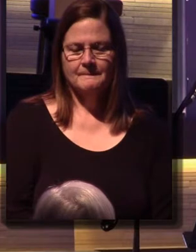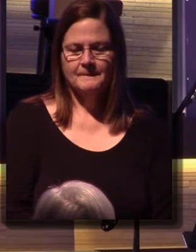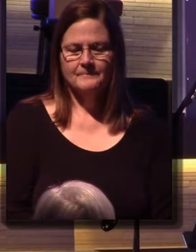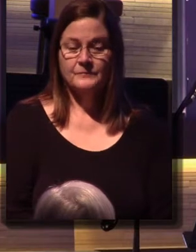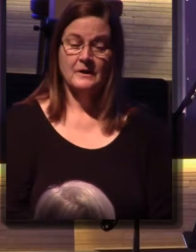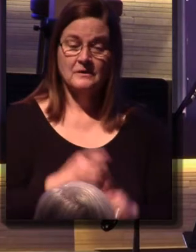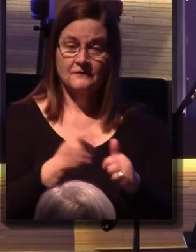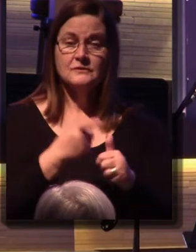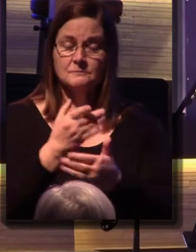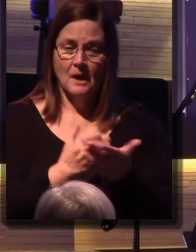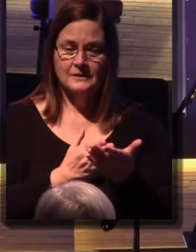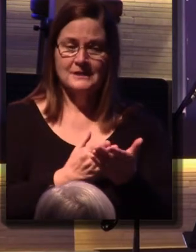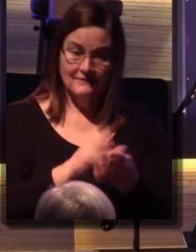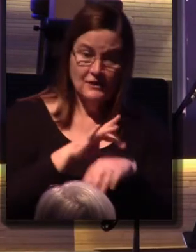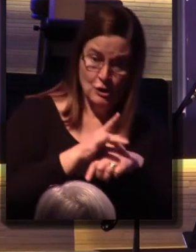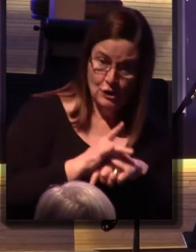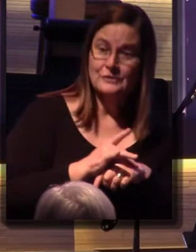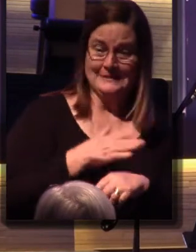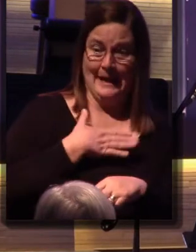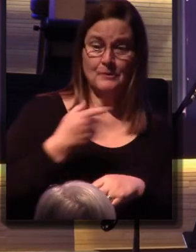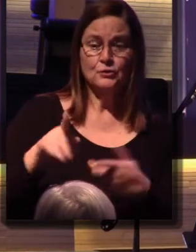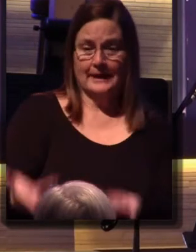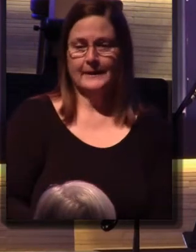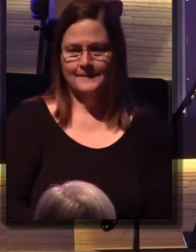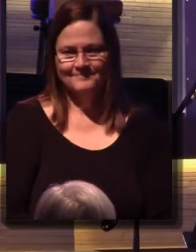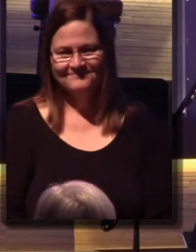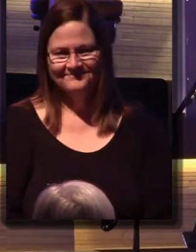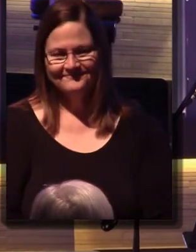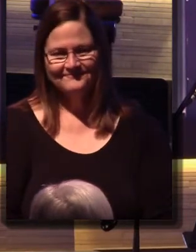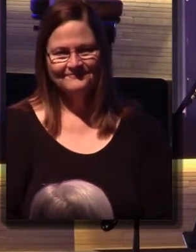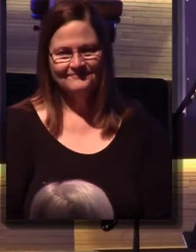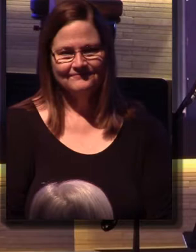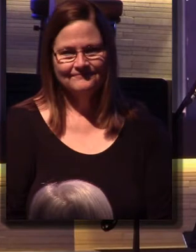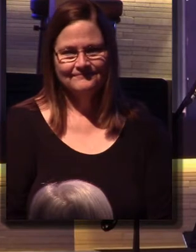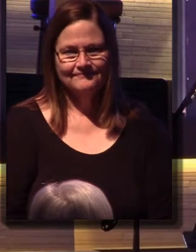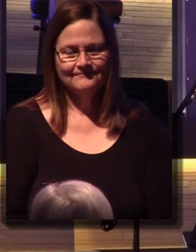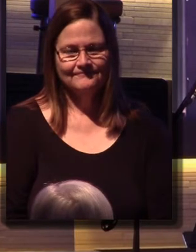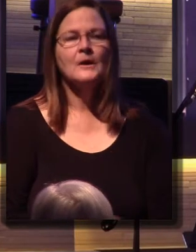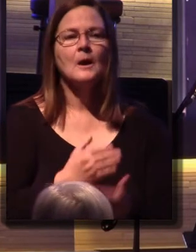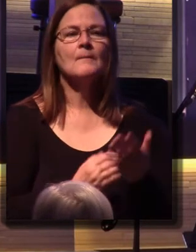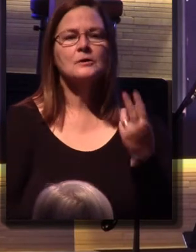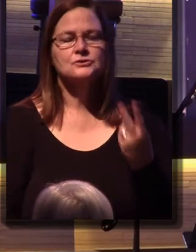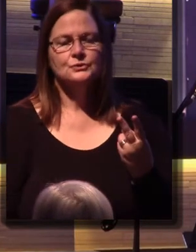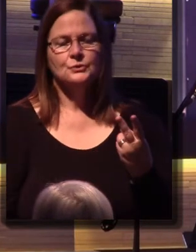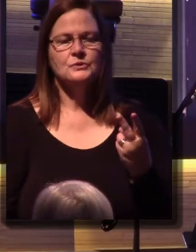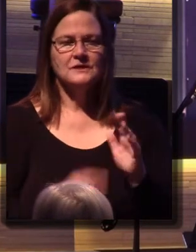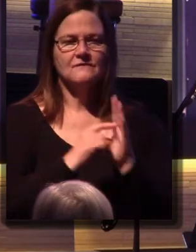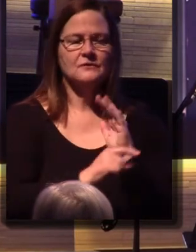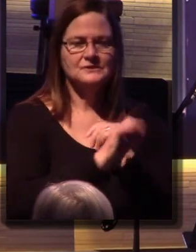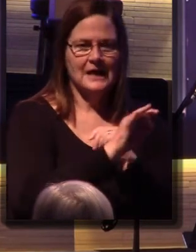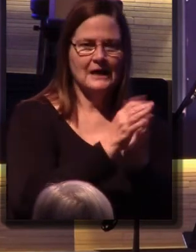And so it says, the first part of the lament is, even the earth is happy you're dead. Then it goes on, and part